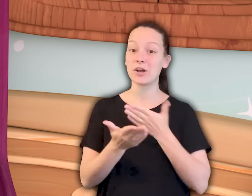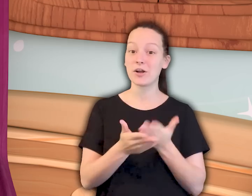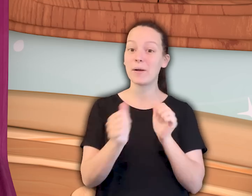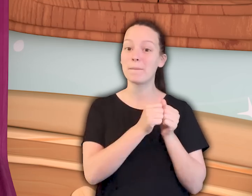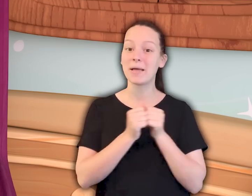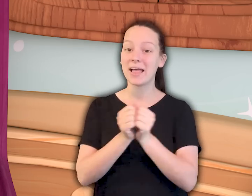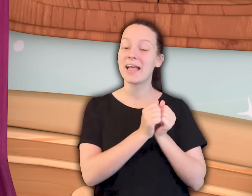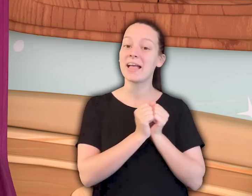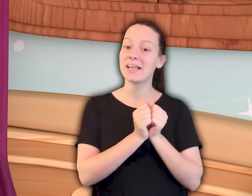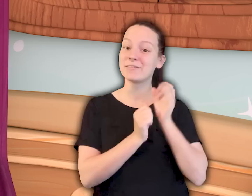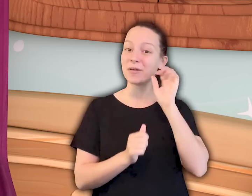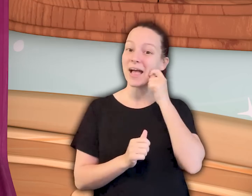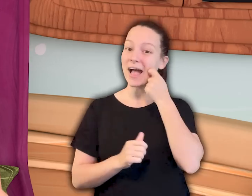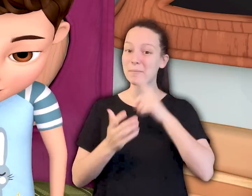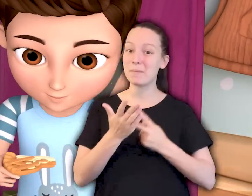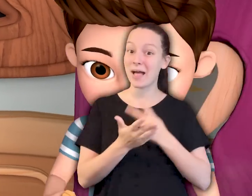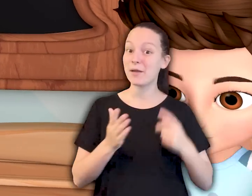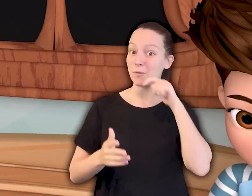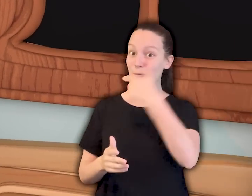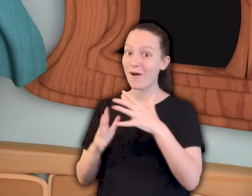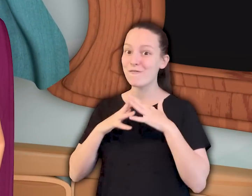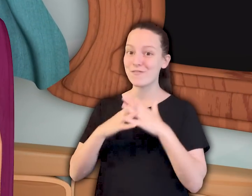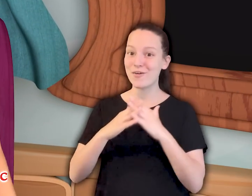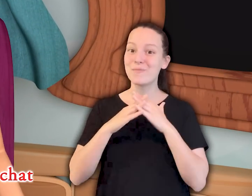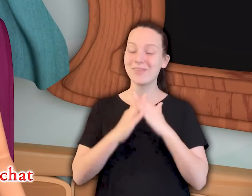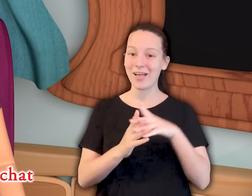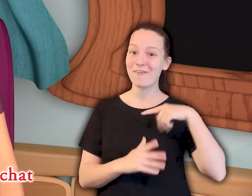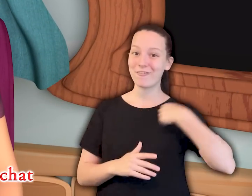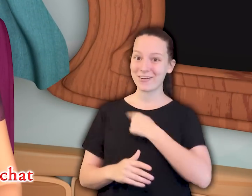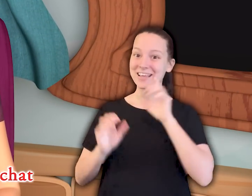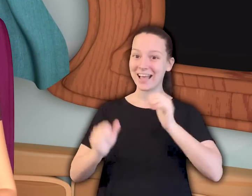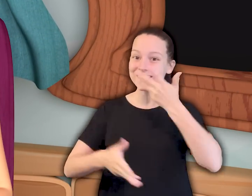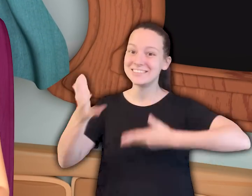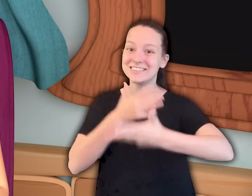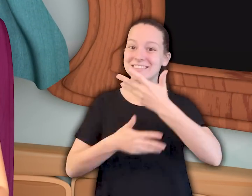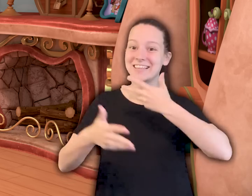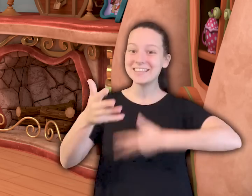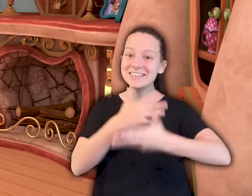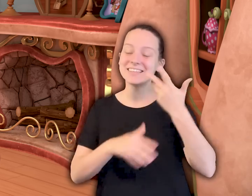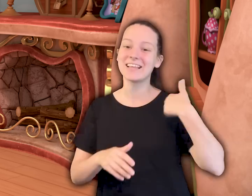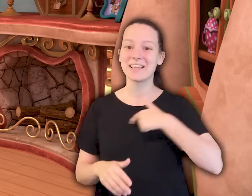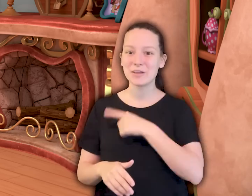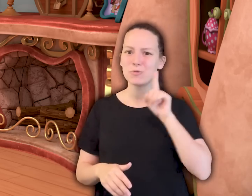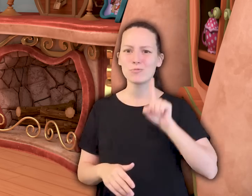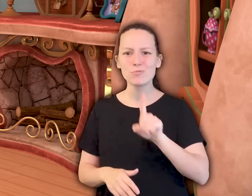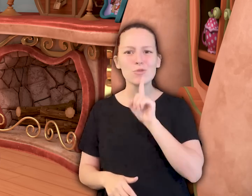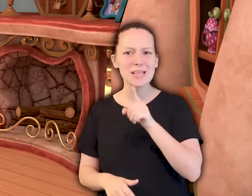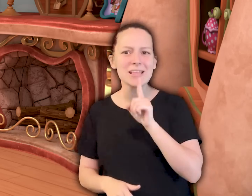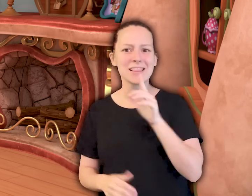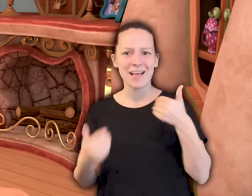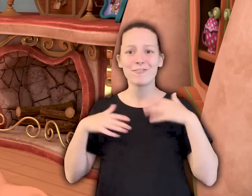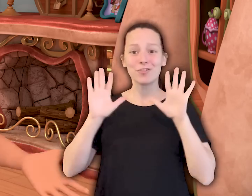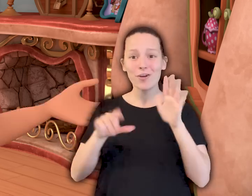apple pie we can watch a football game or have a chitchat and we can really